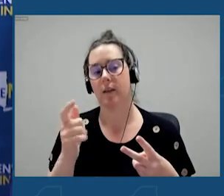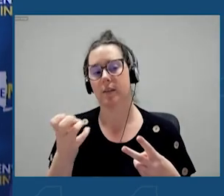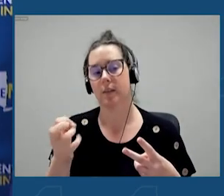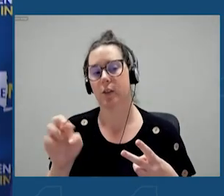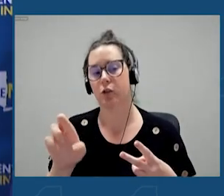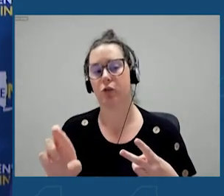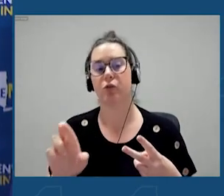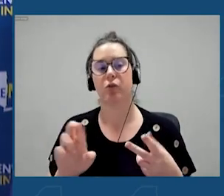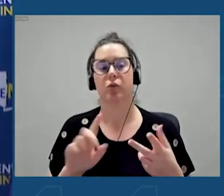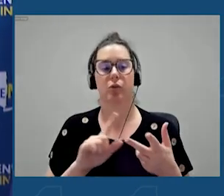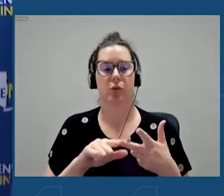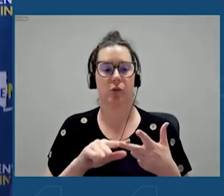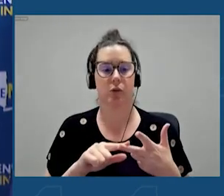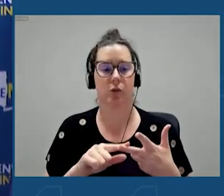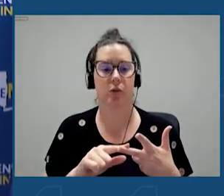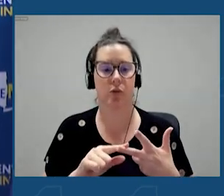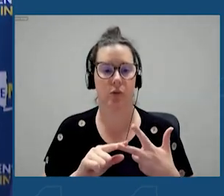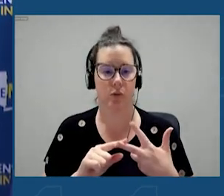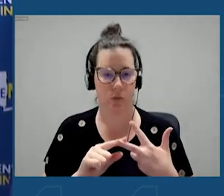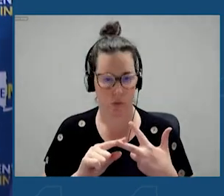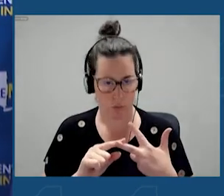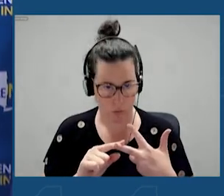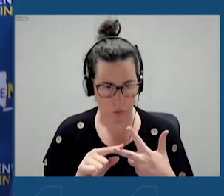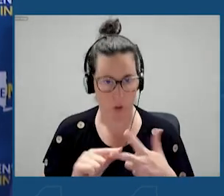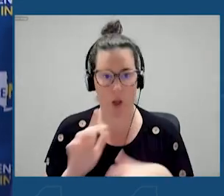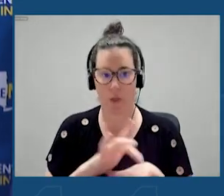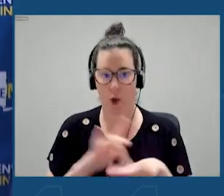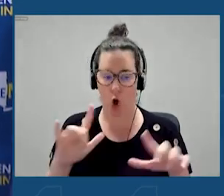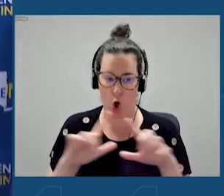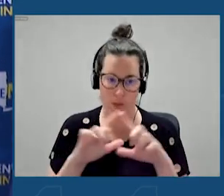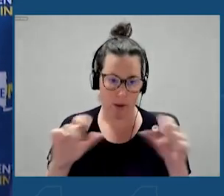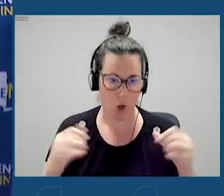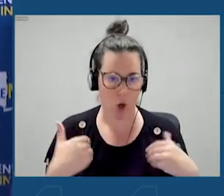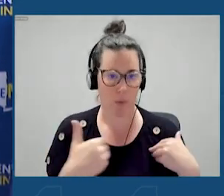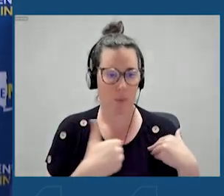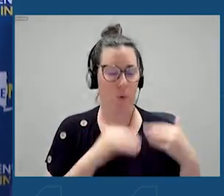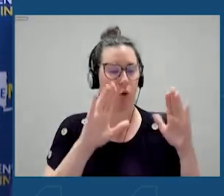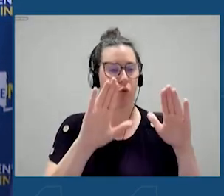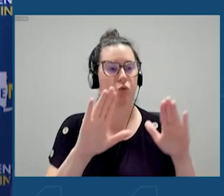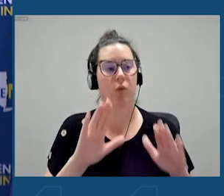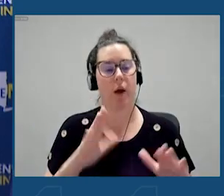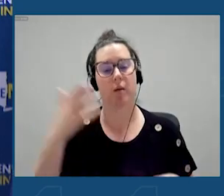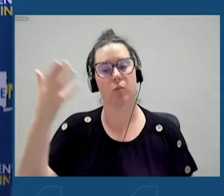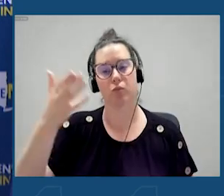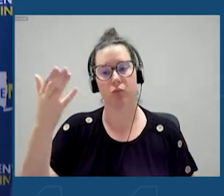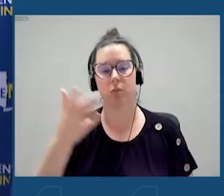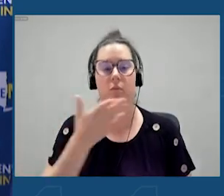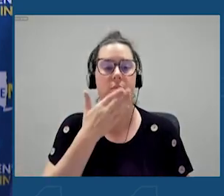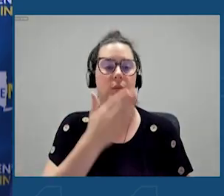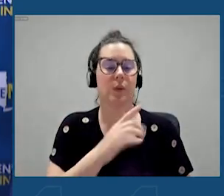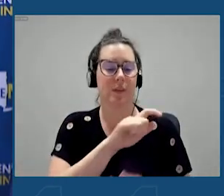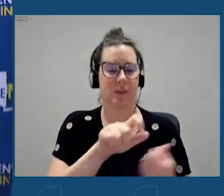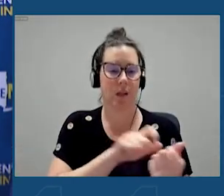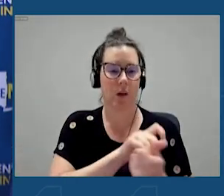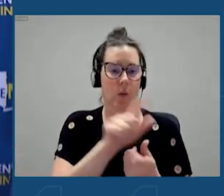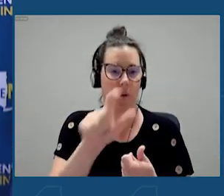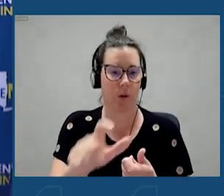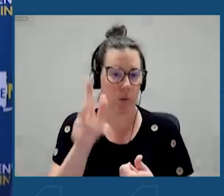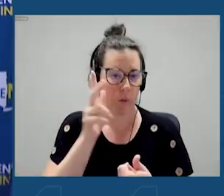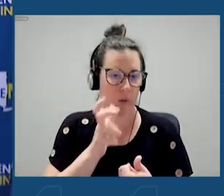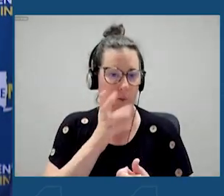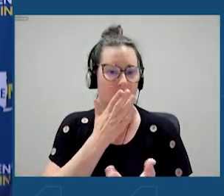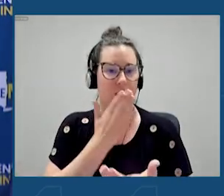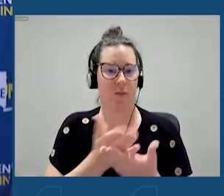early card members, and great presentation. Thank you. Exactly what we needed to hear. And thank you for having me